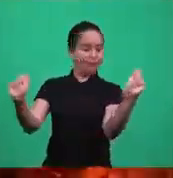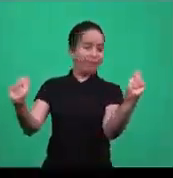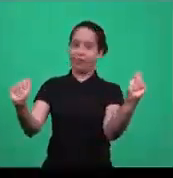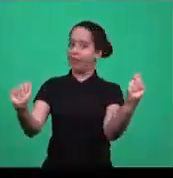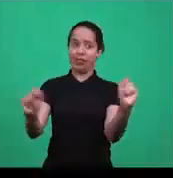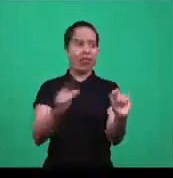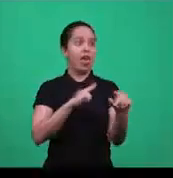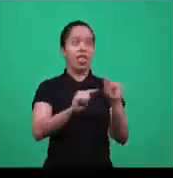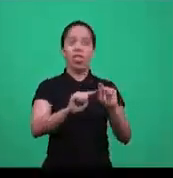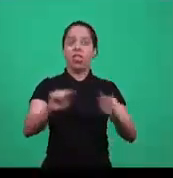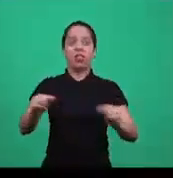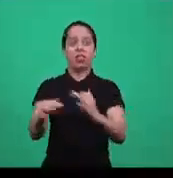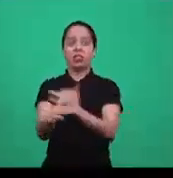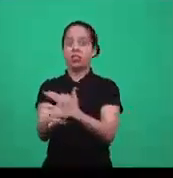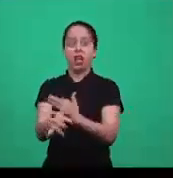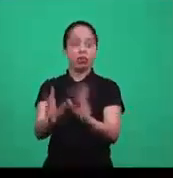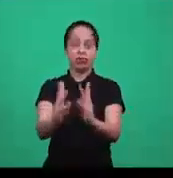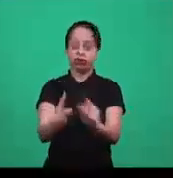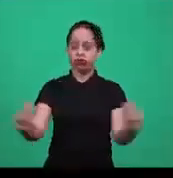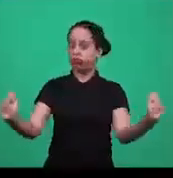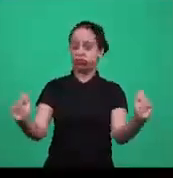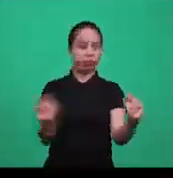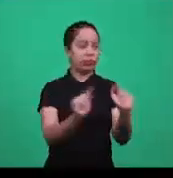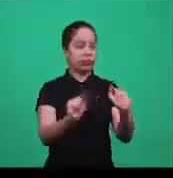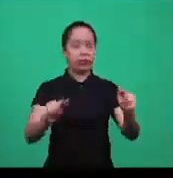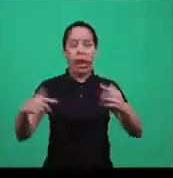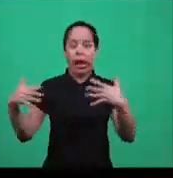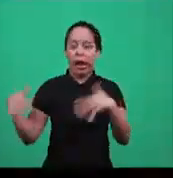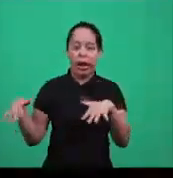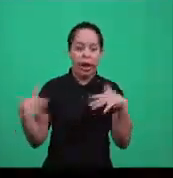where the fire consumed everything.